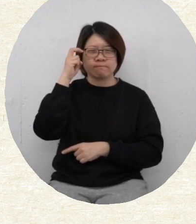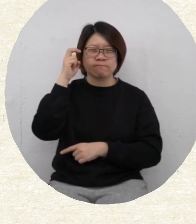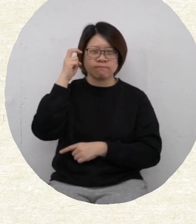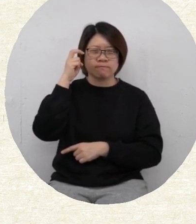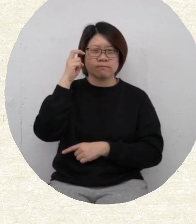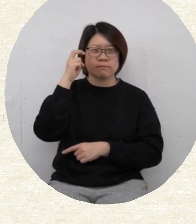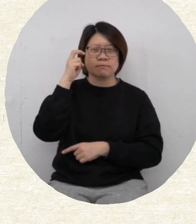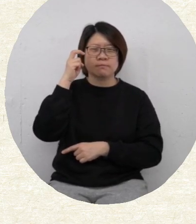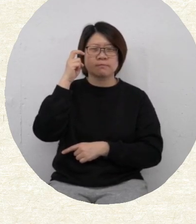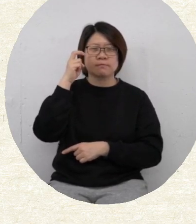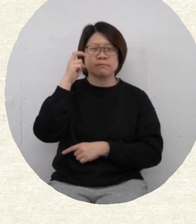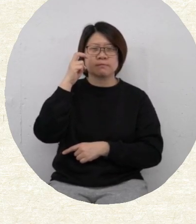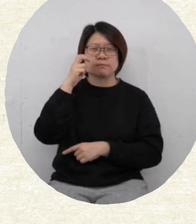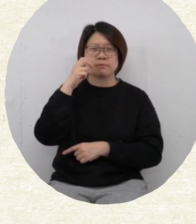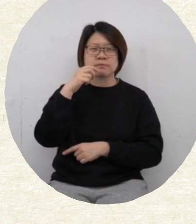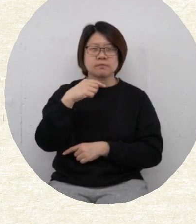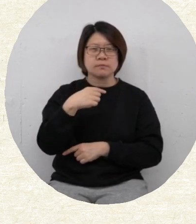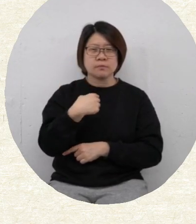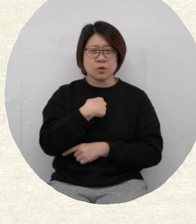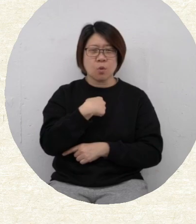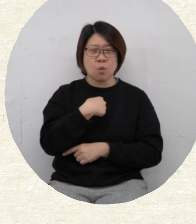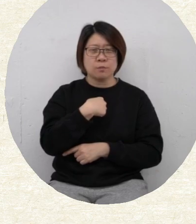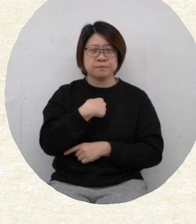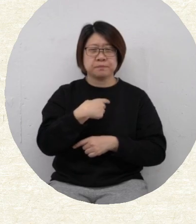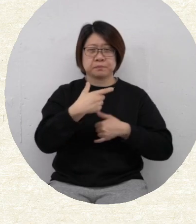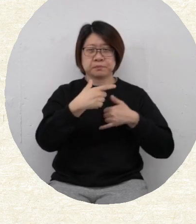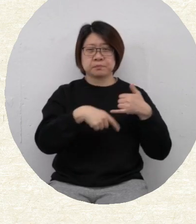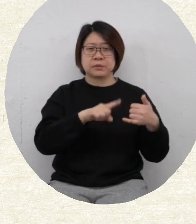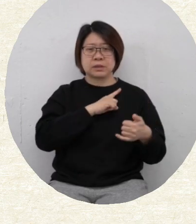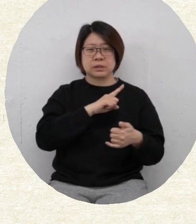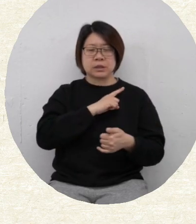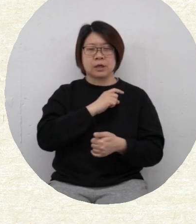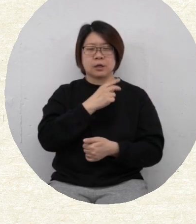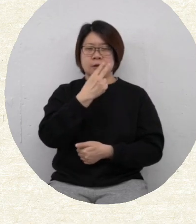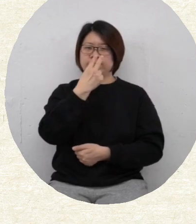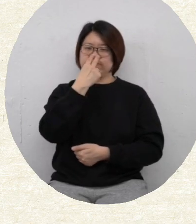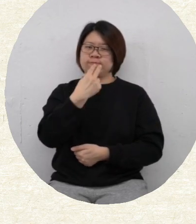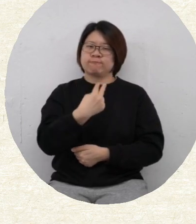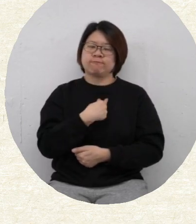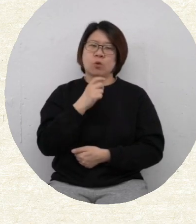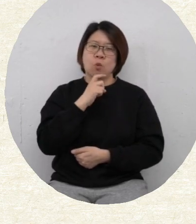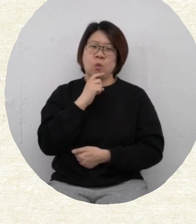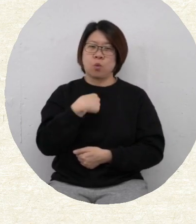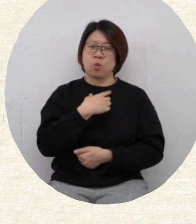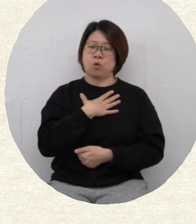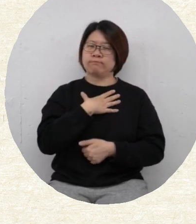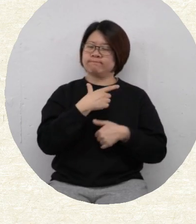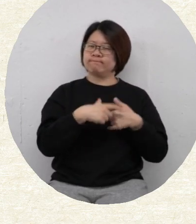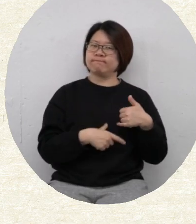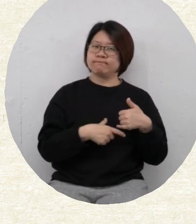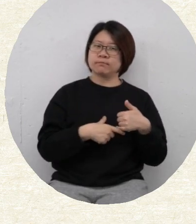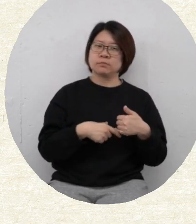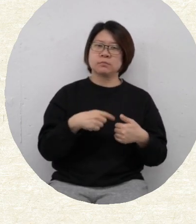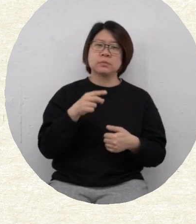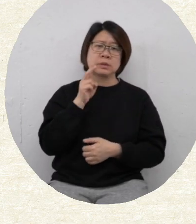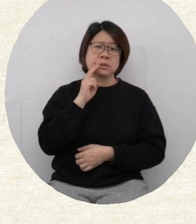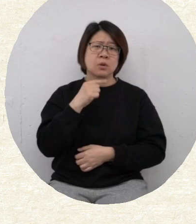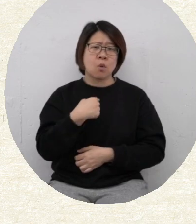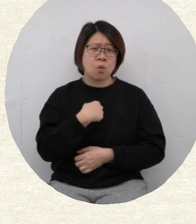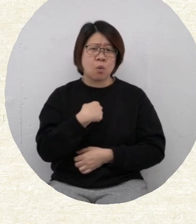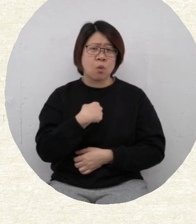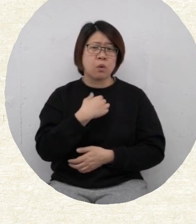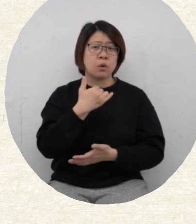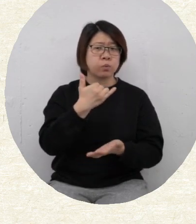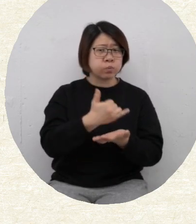a visual imbalance or visual kind of contradiction between the two. And I also